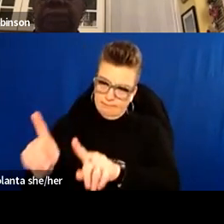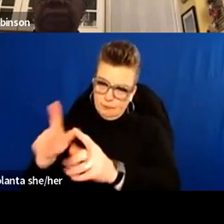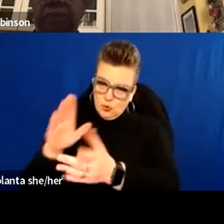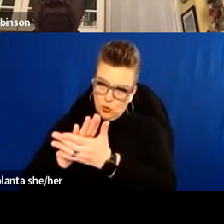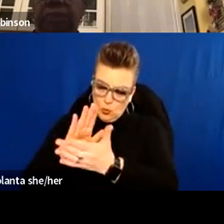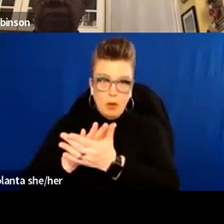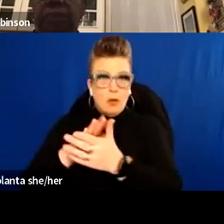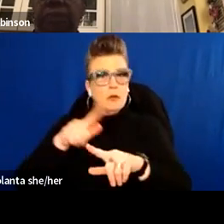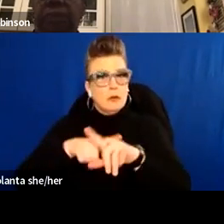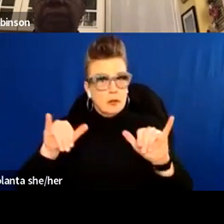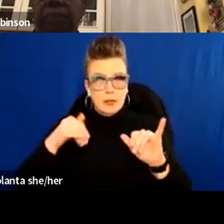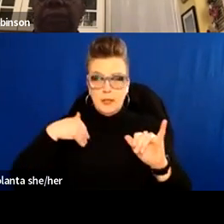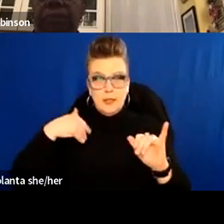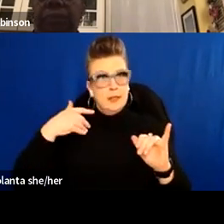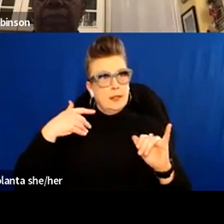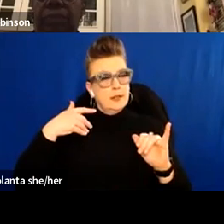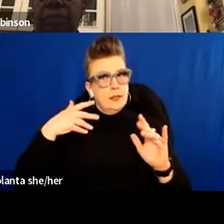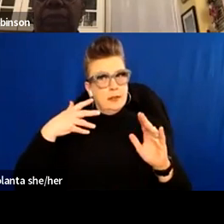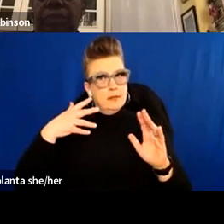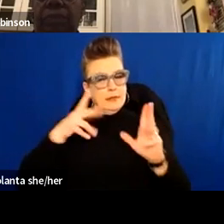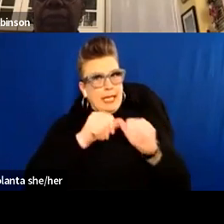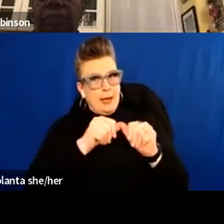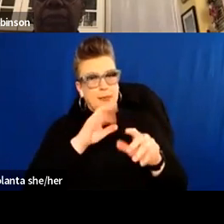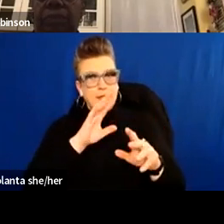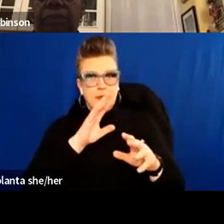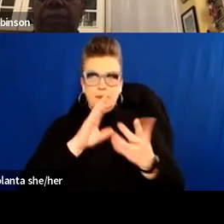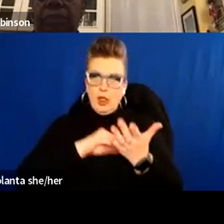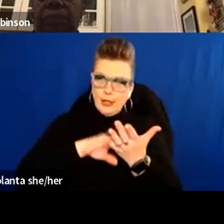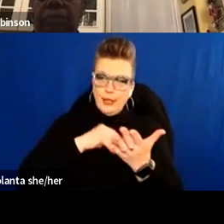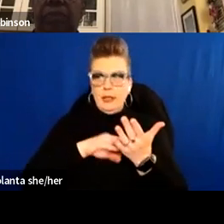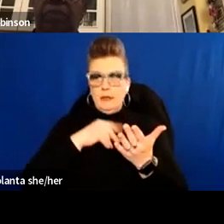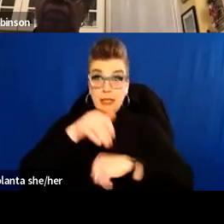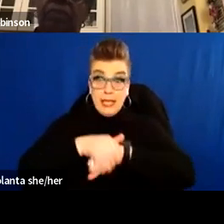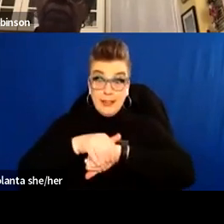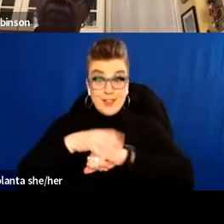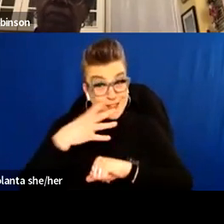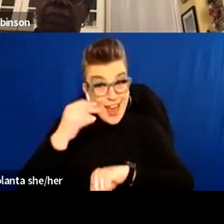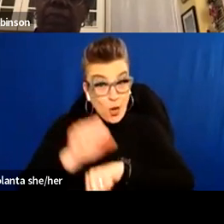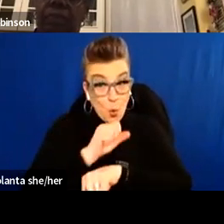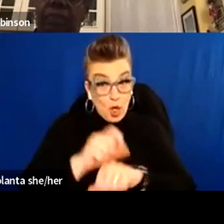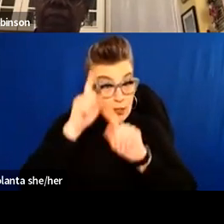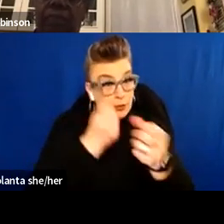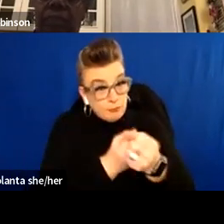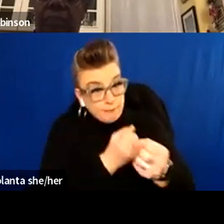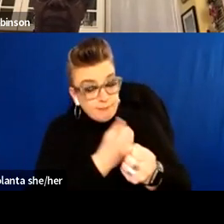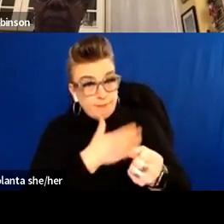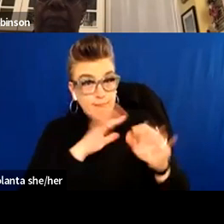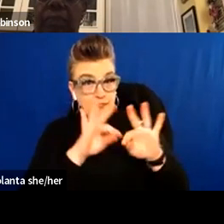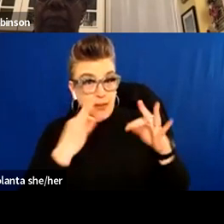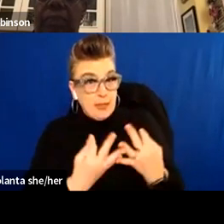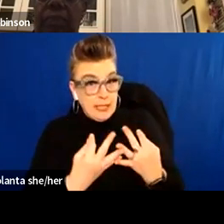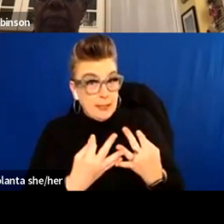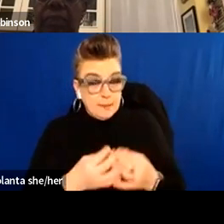i persisted and i kept on learning english and working to help my to help support my